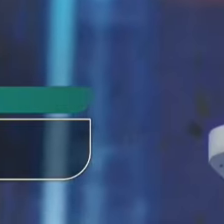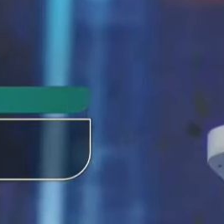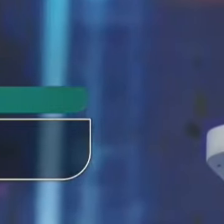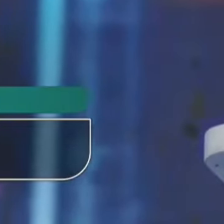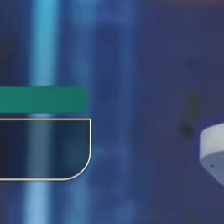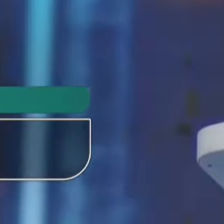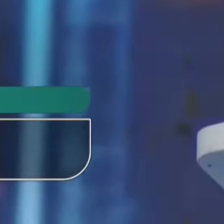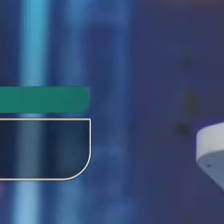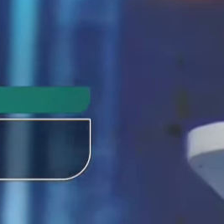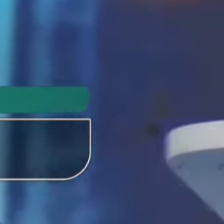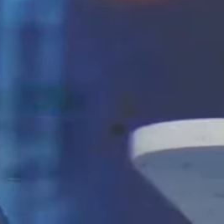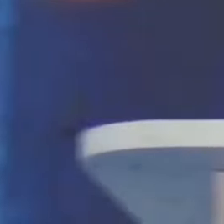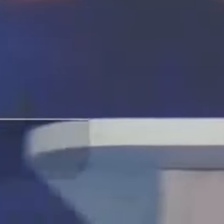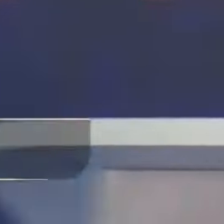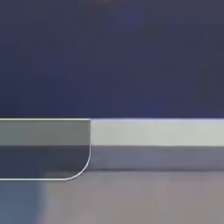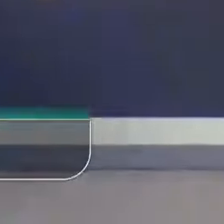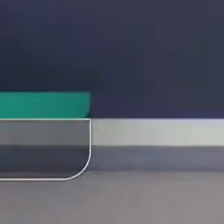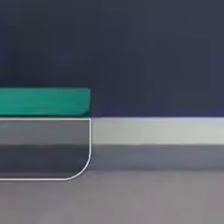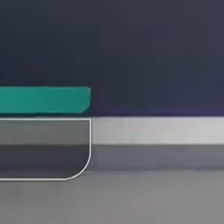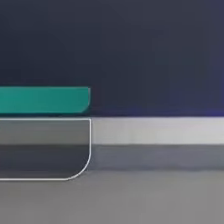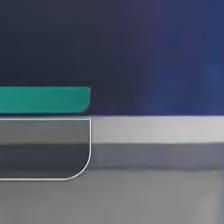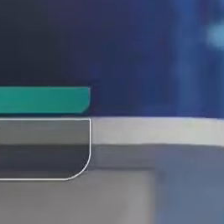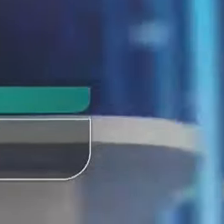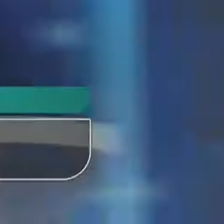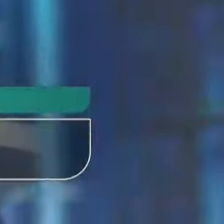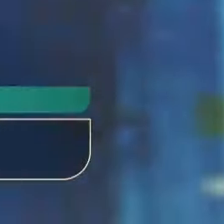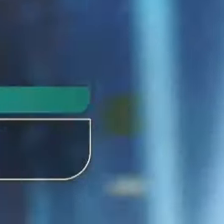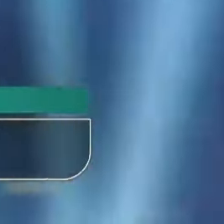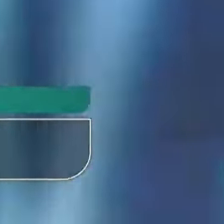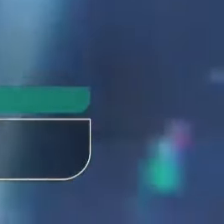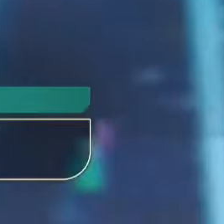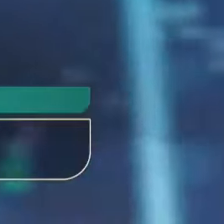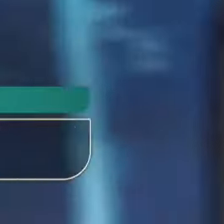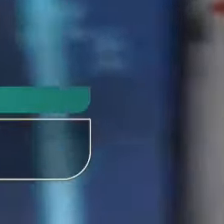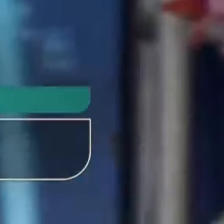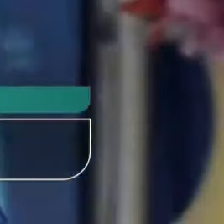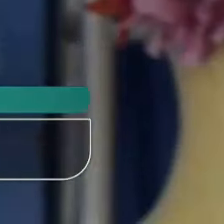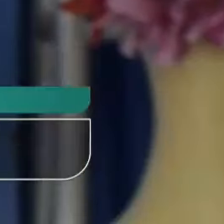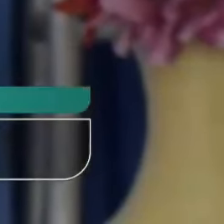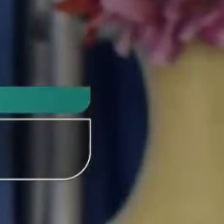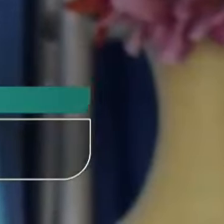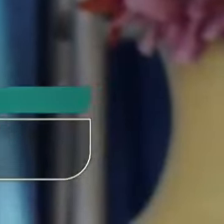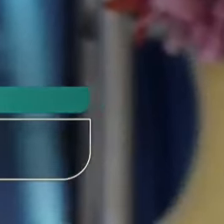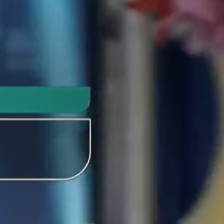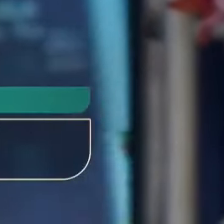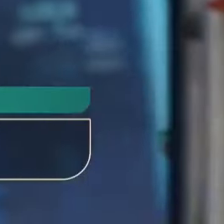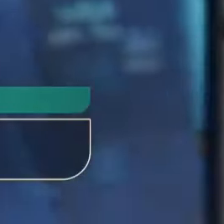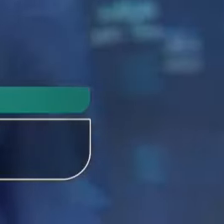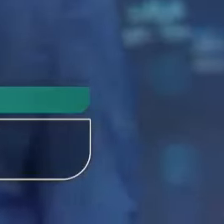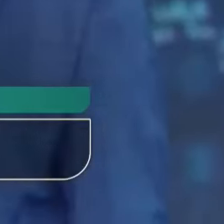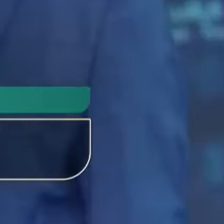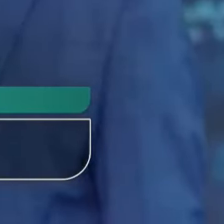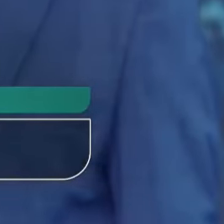at Hebrews chapter 2, and I'm reading from verse 10. Hebrews chapter 2, we're reading from verse